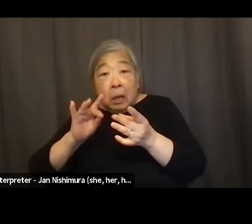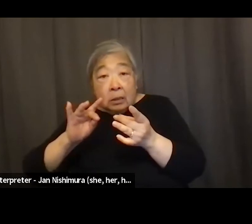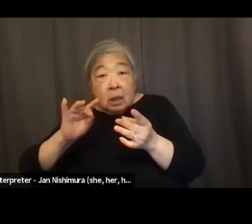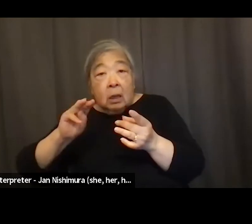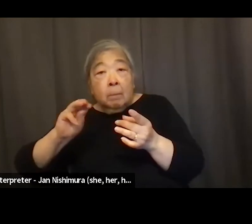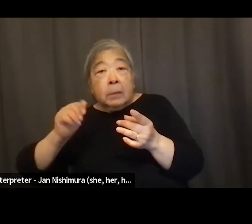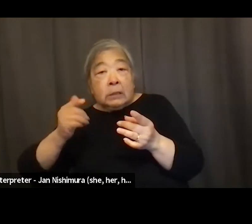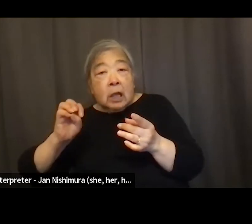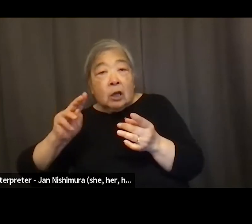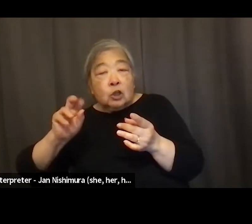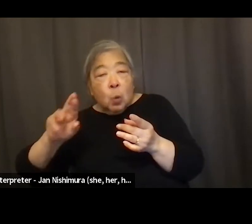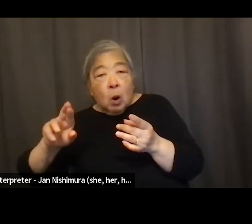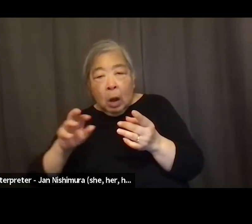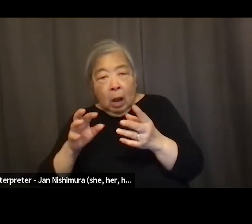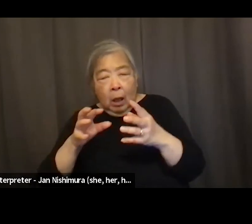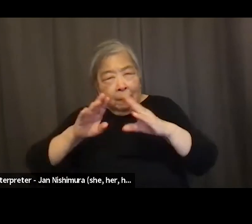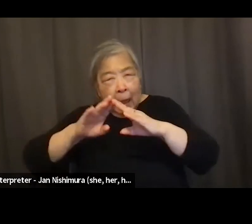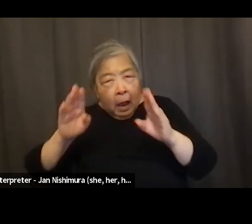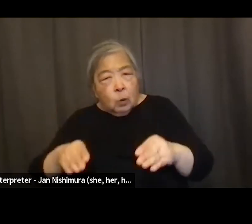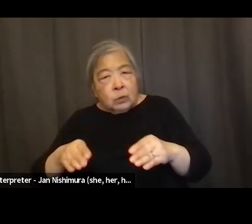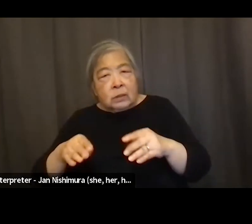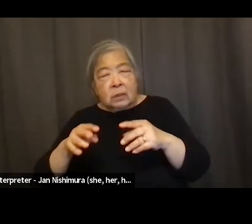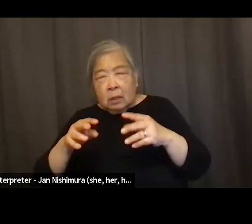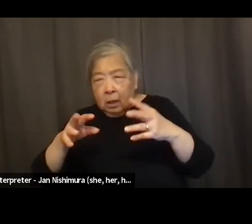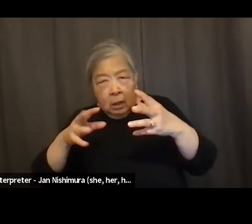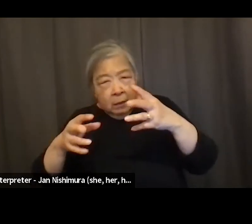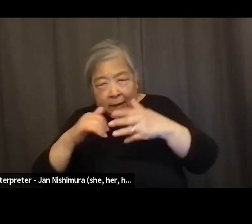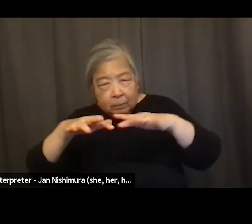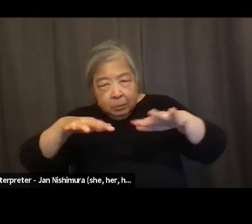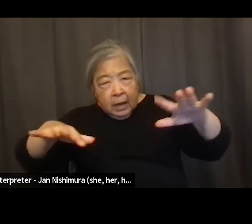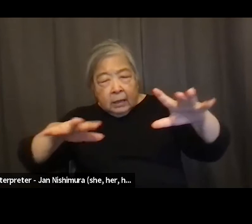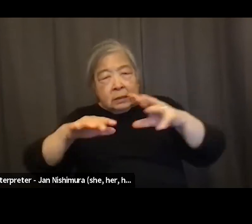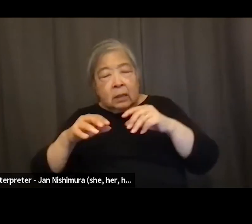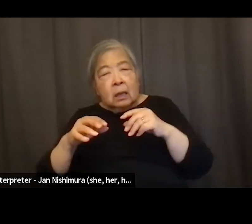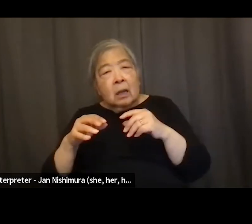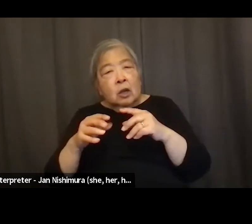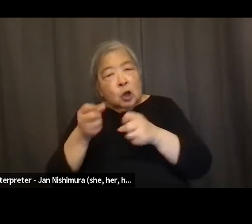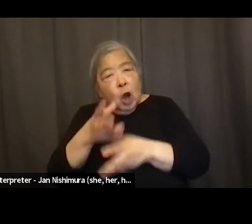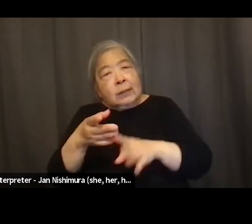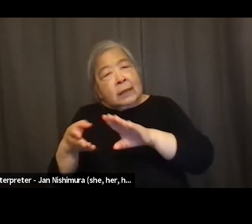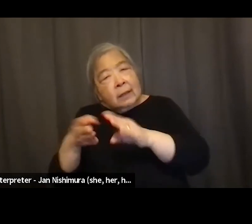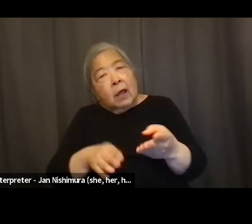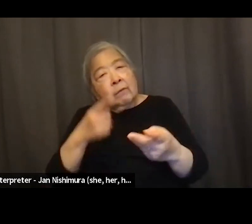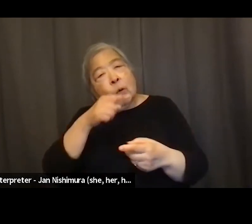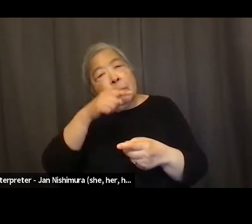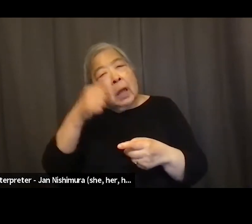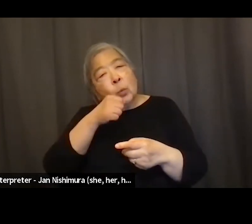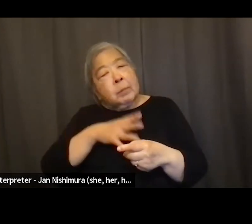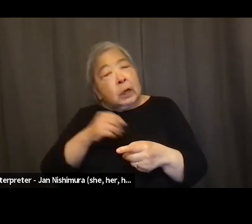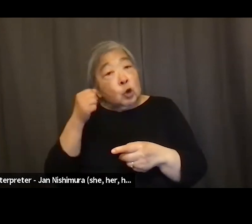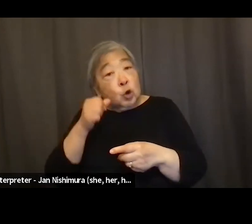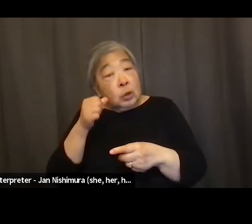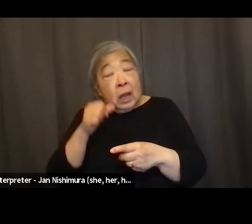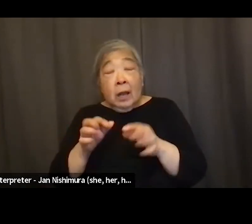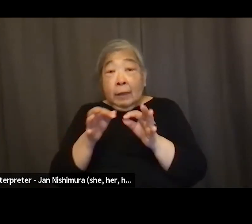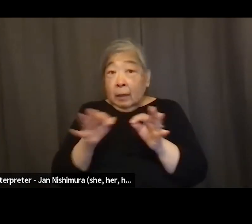as this volatile space, the house as this volatile space, as this death-dealing space for Black women and girls. In fact, the language